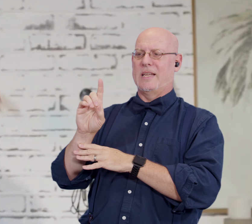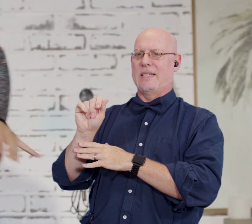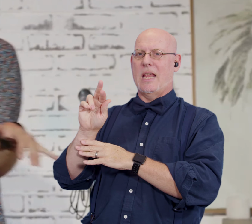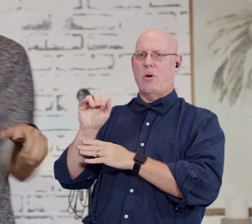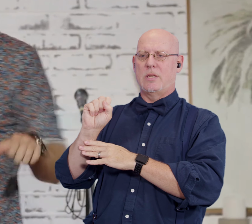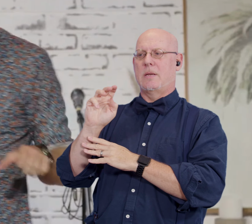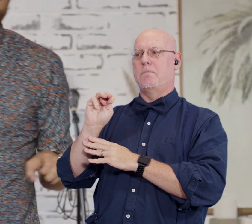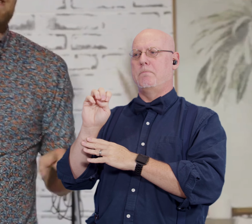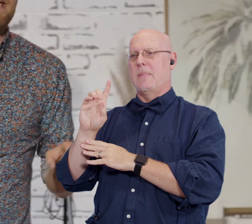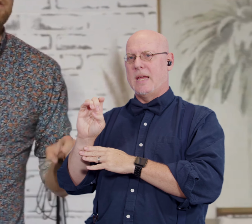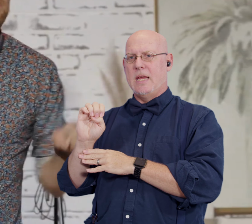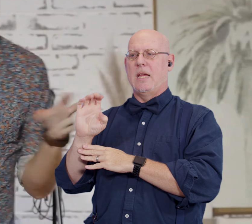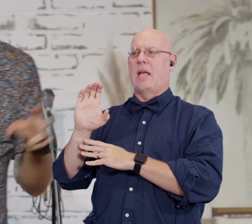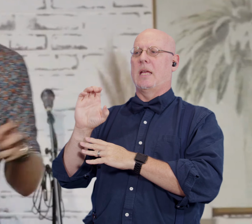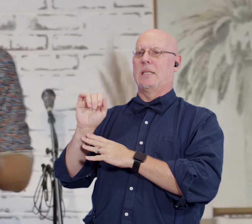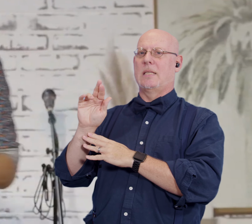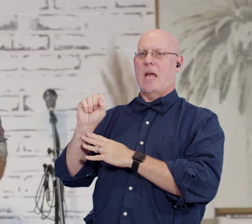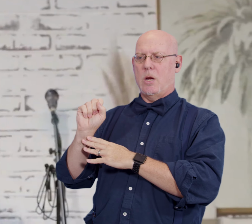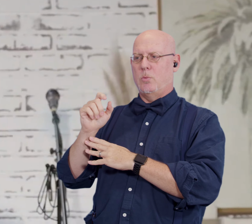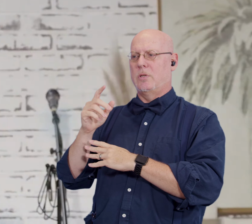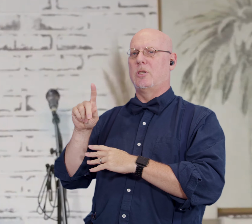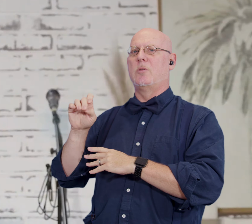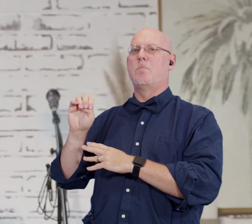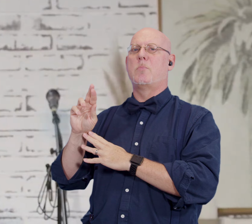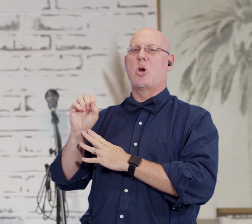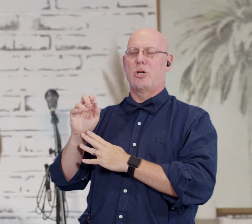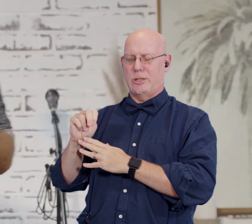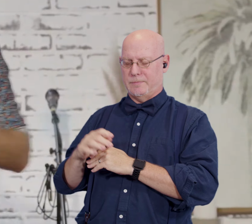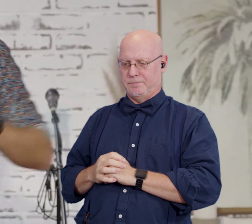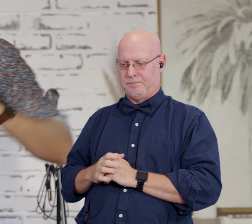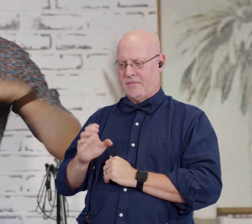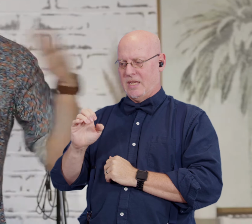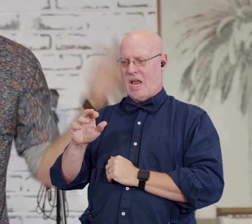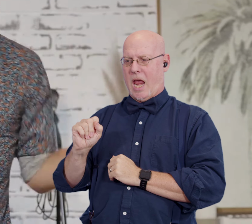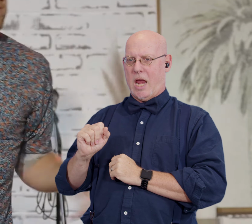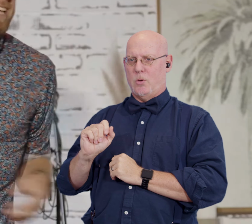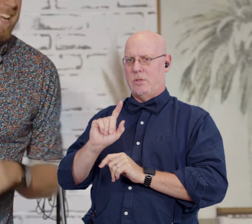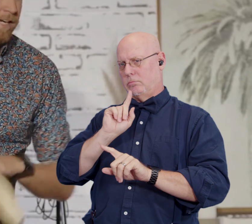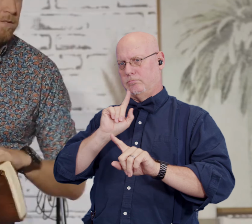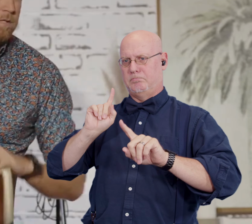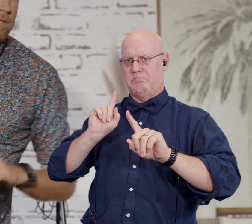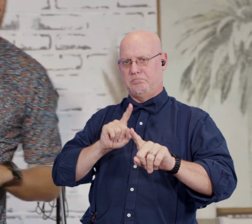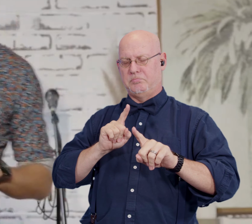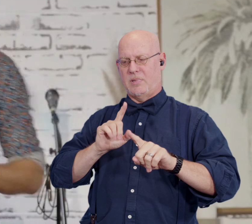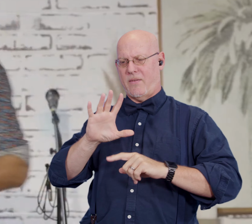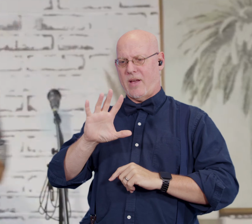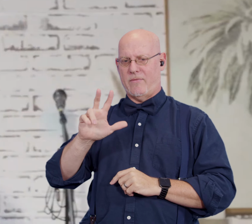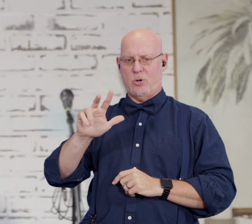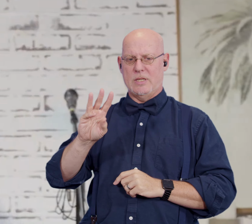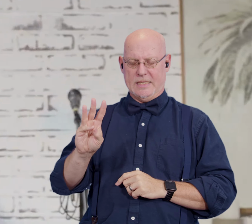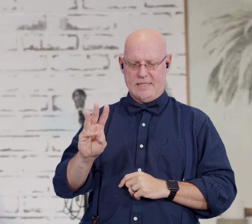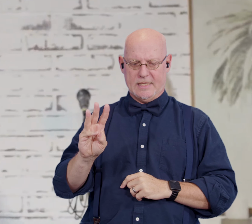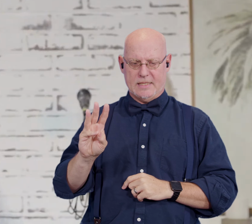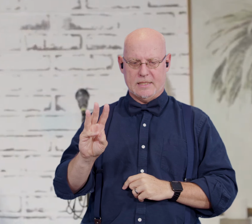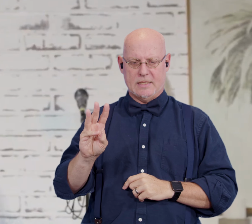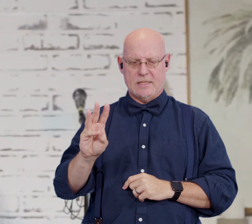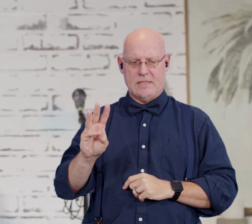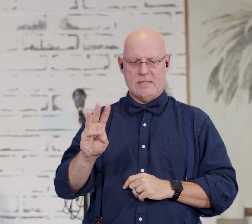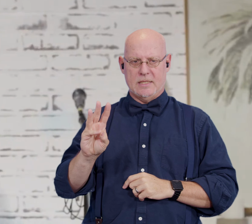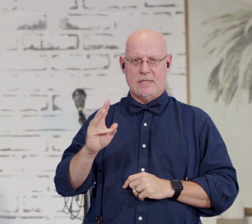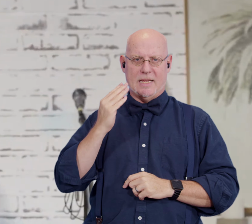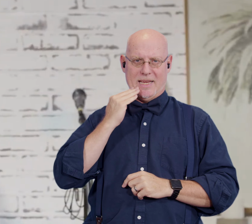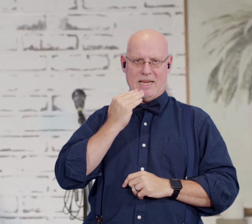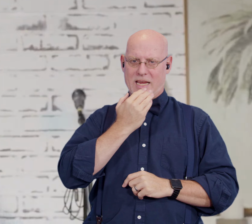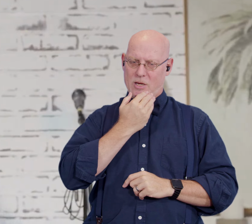by Darius the Mede and Cyrus the Persian. And Cyrus issues this edict in 536 that